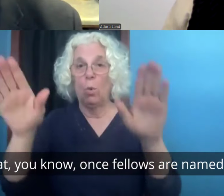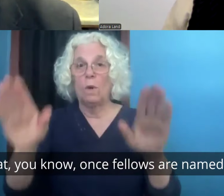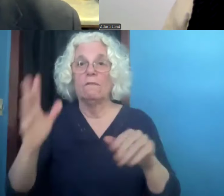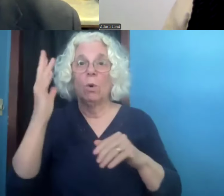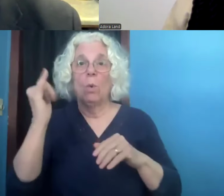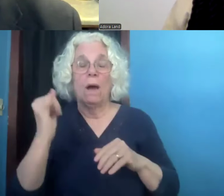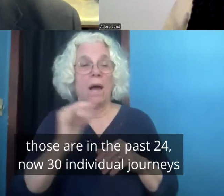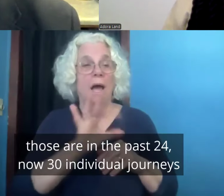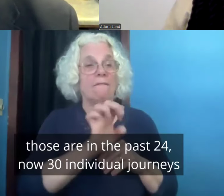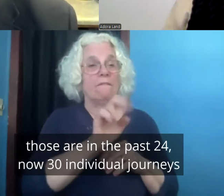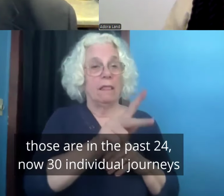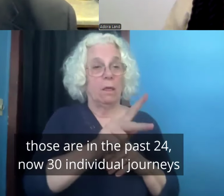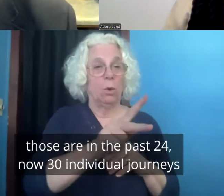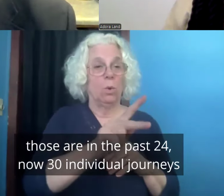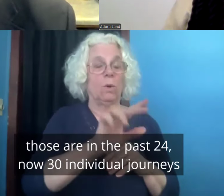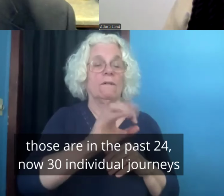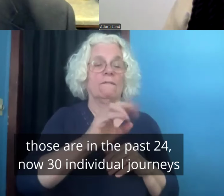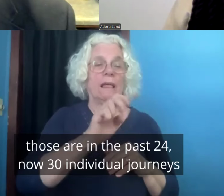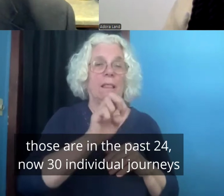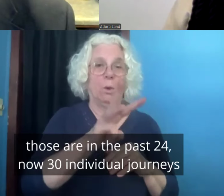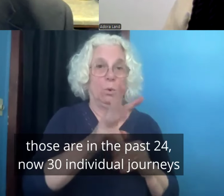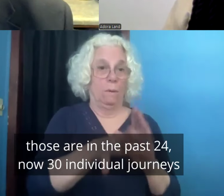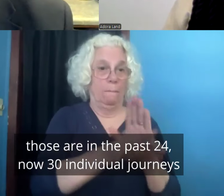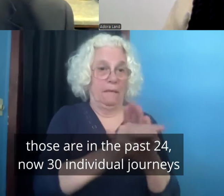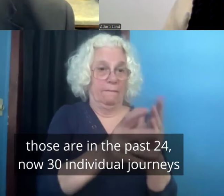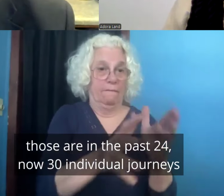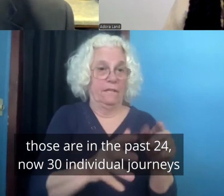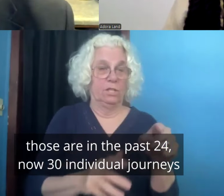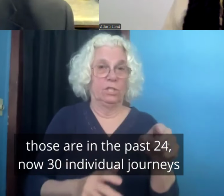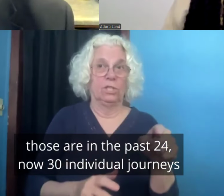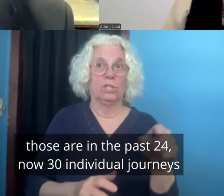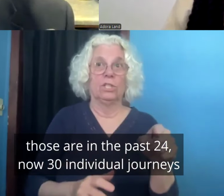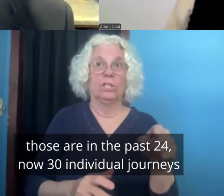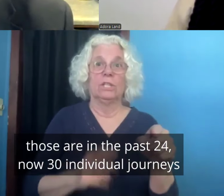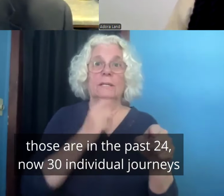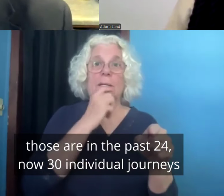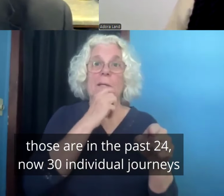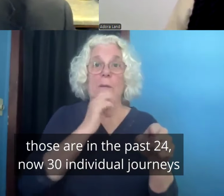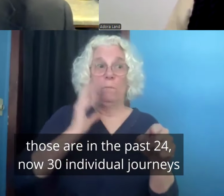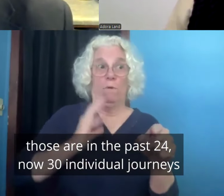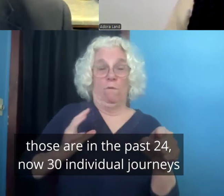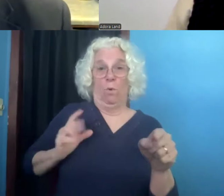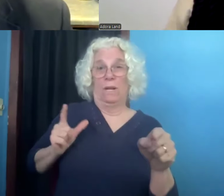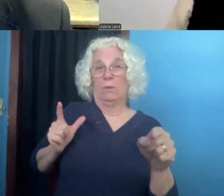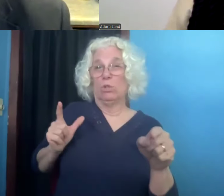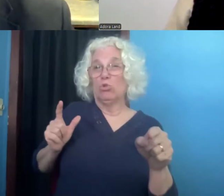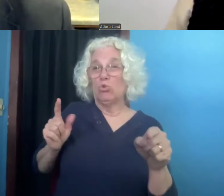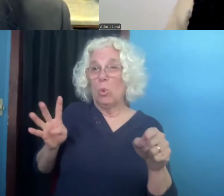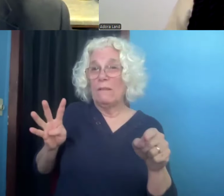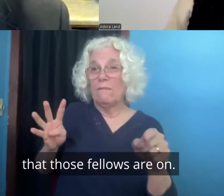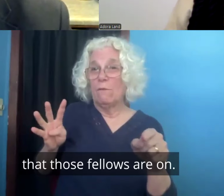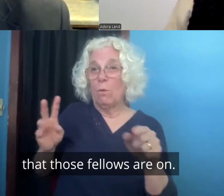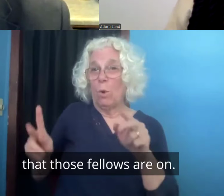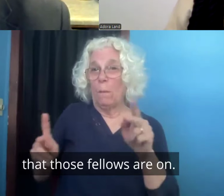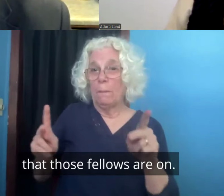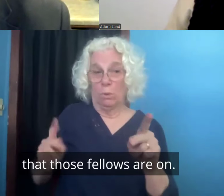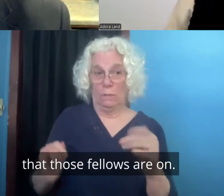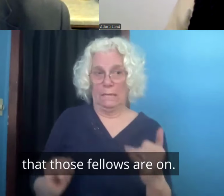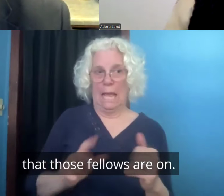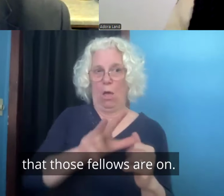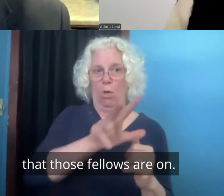named, those are in the past 24, now 30 individual journeys that